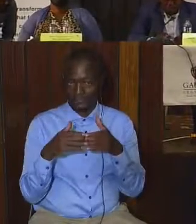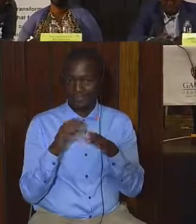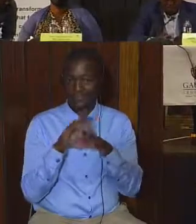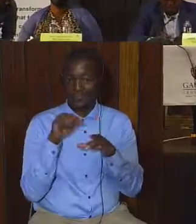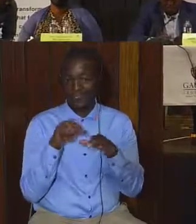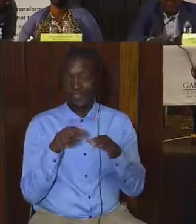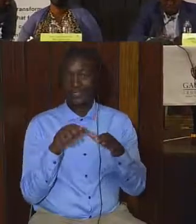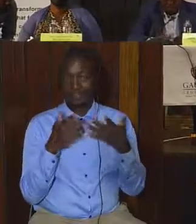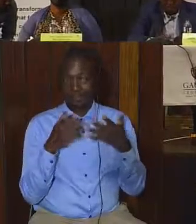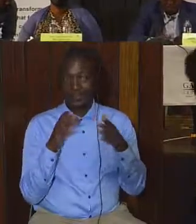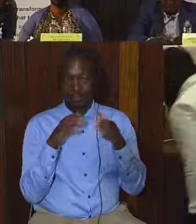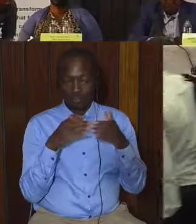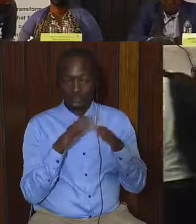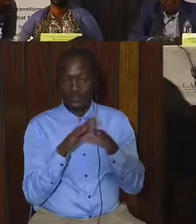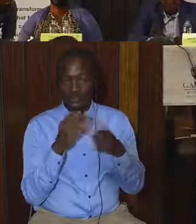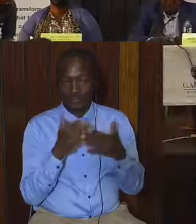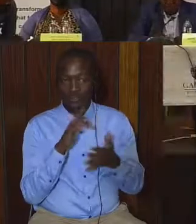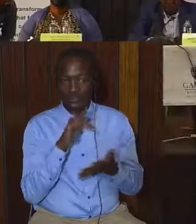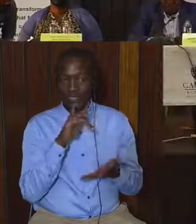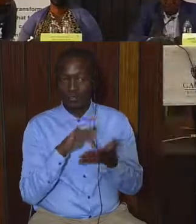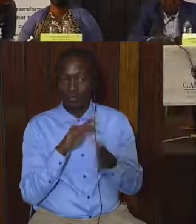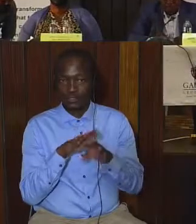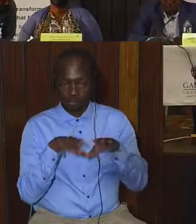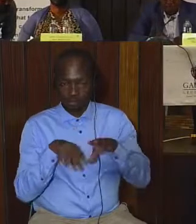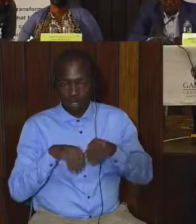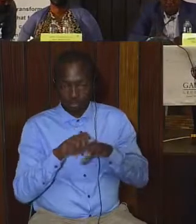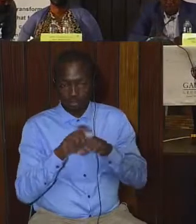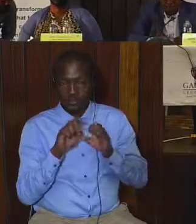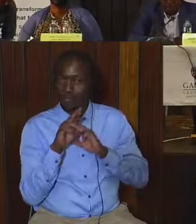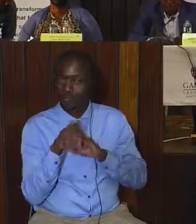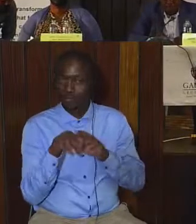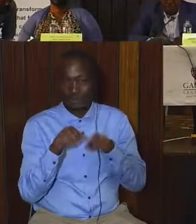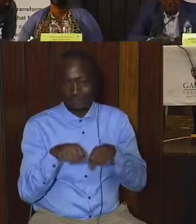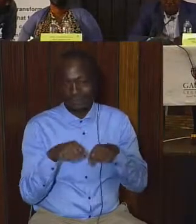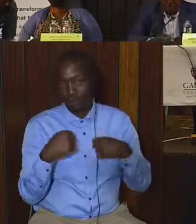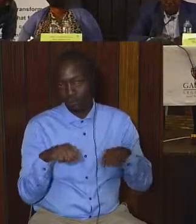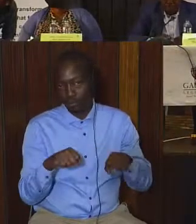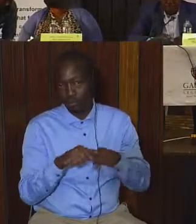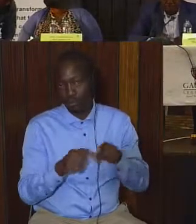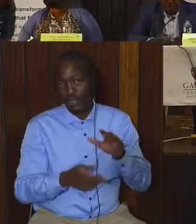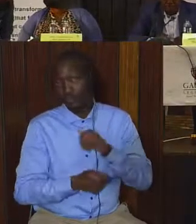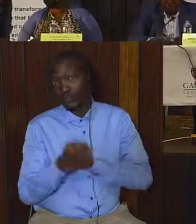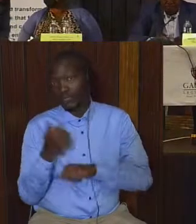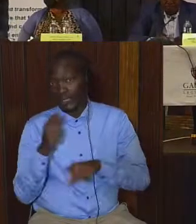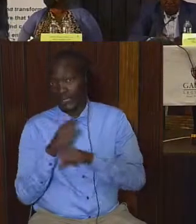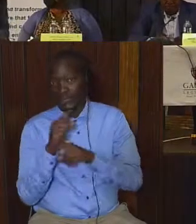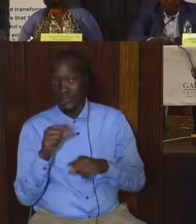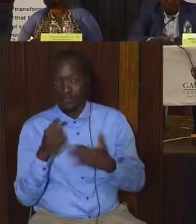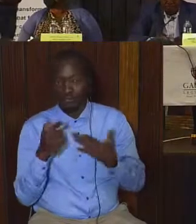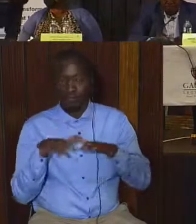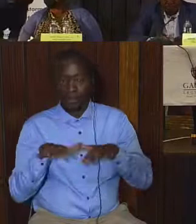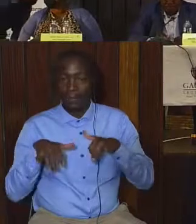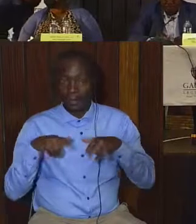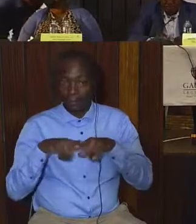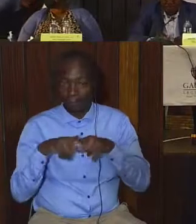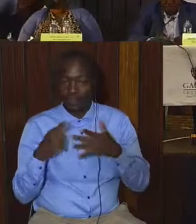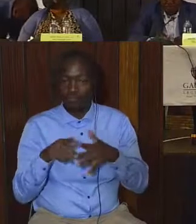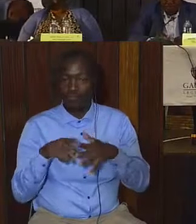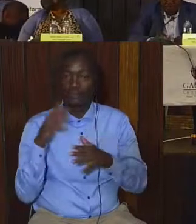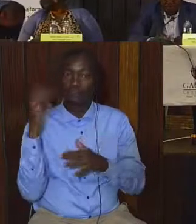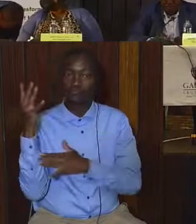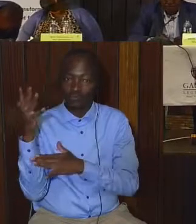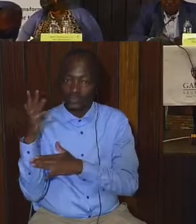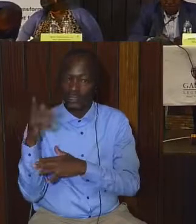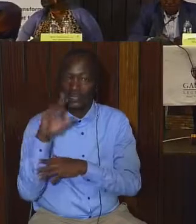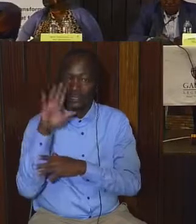if the committee would be in a position to adopt that report so that it goes to the House to be adopted or to be presented